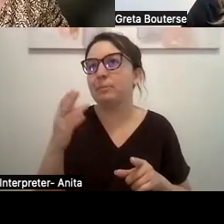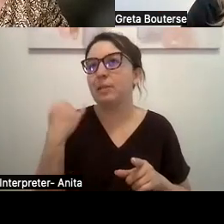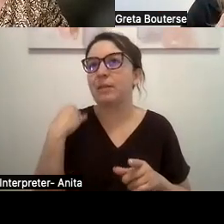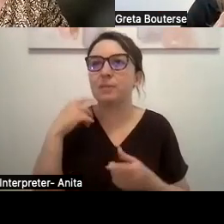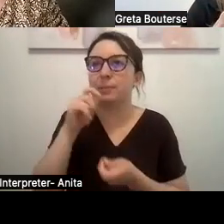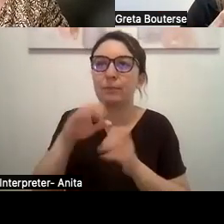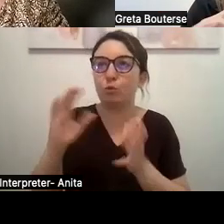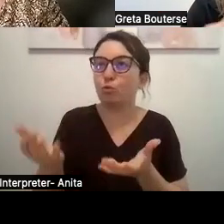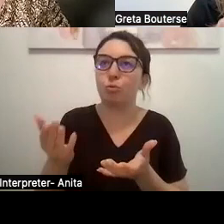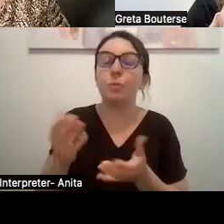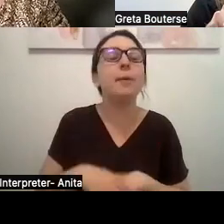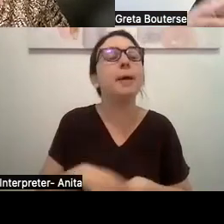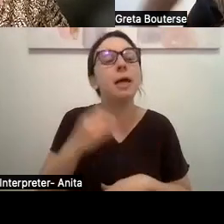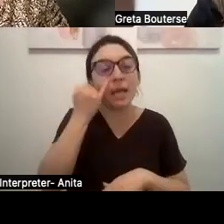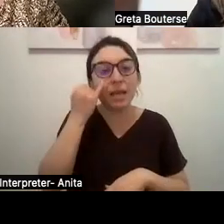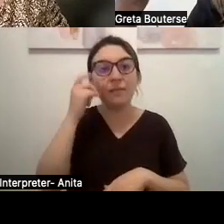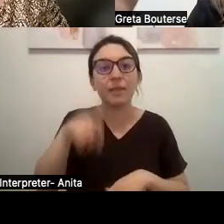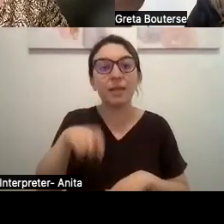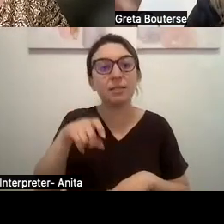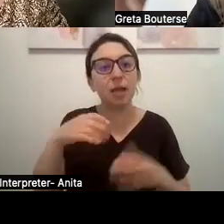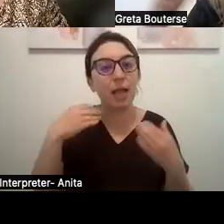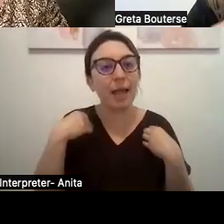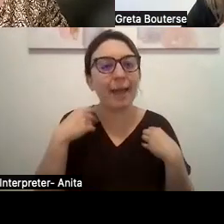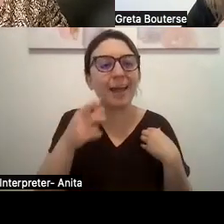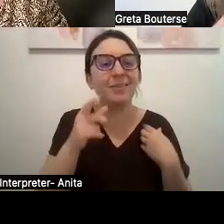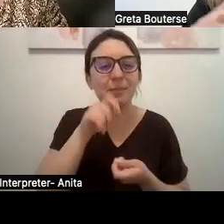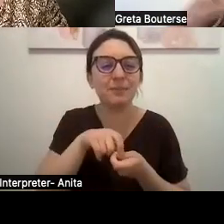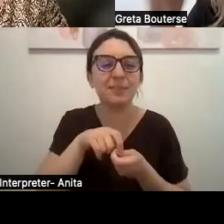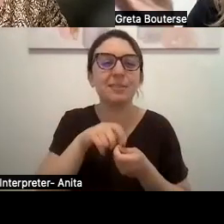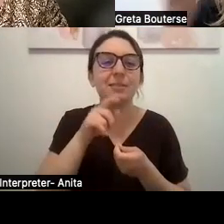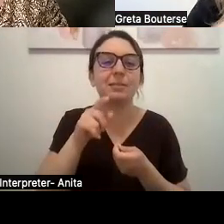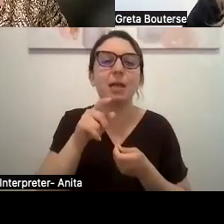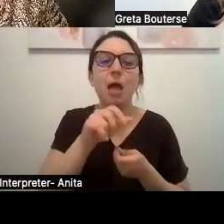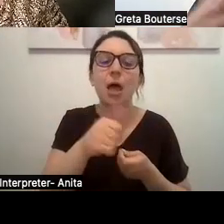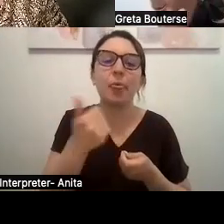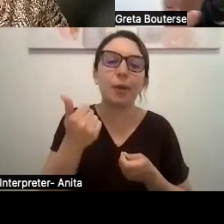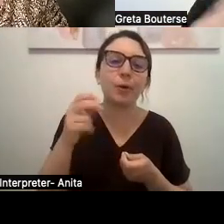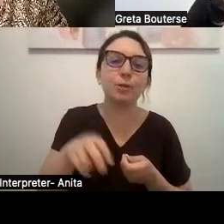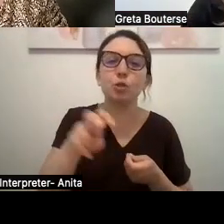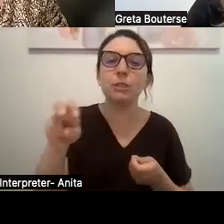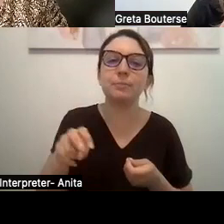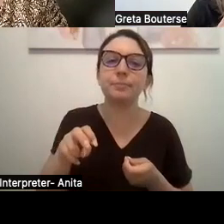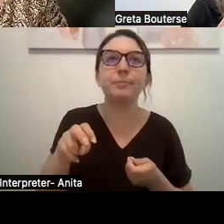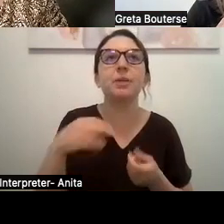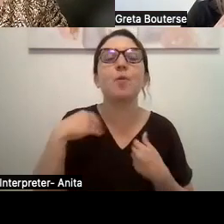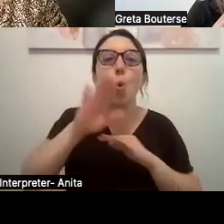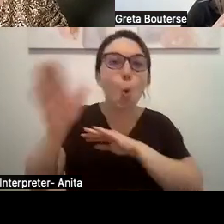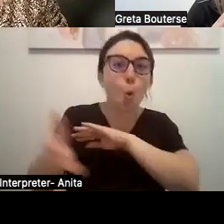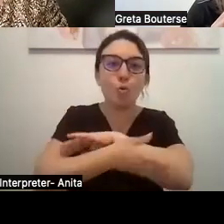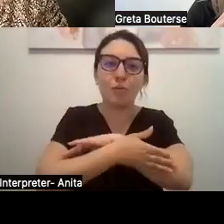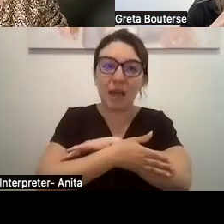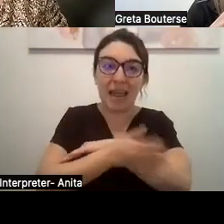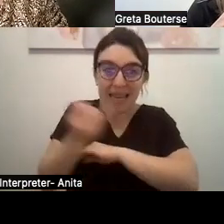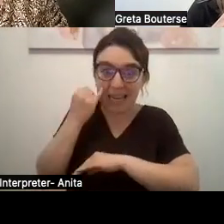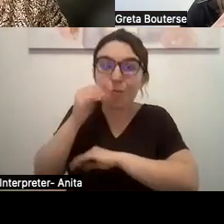time. If necessary, and we have some older trips where we had overnights, we would do a background check